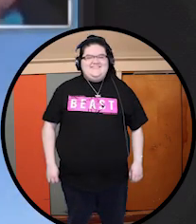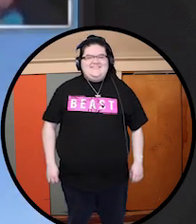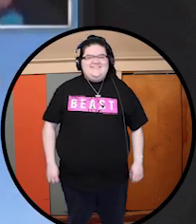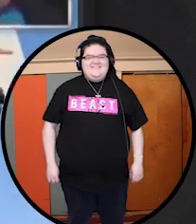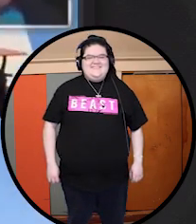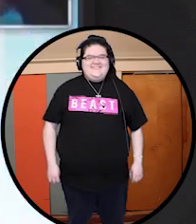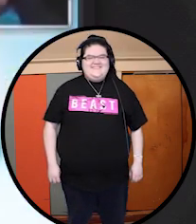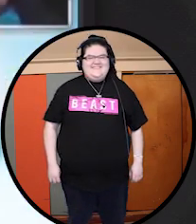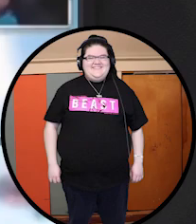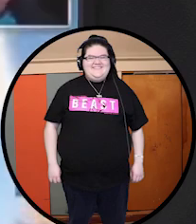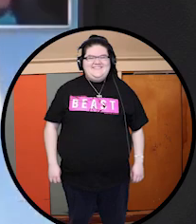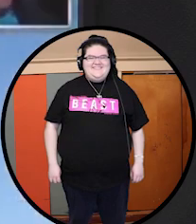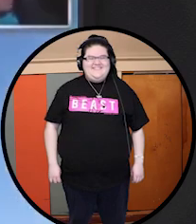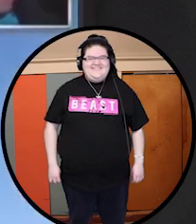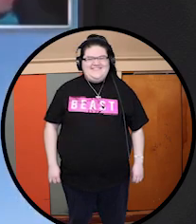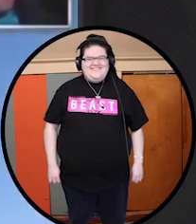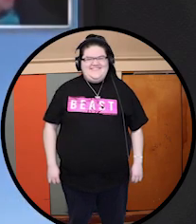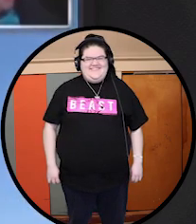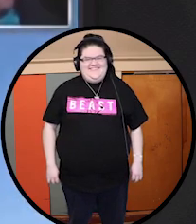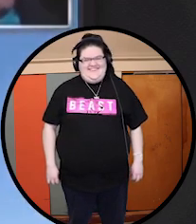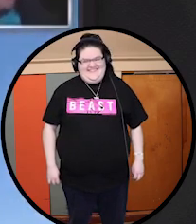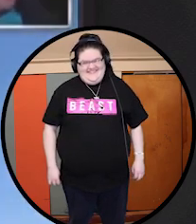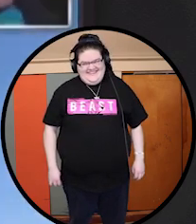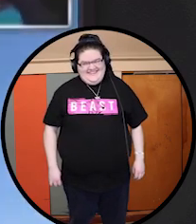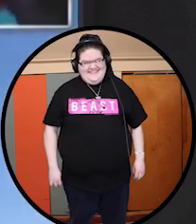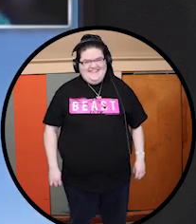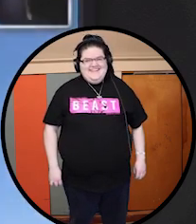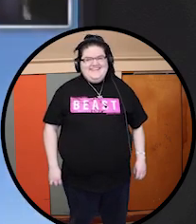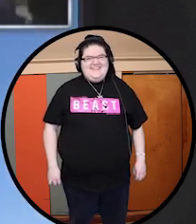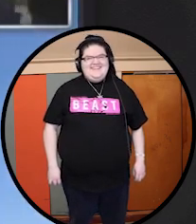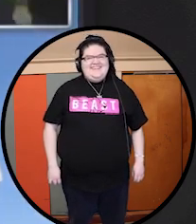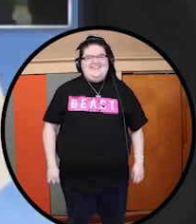No! Away, fuck all of you!